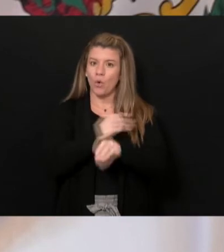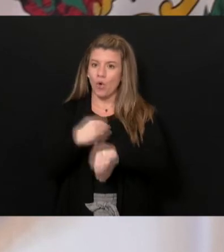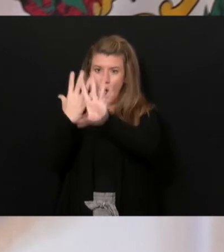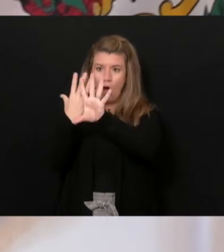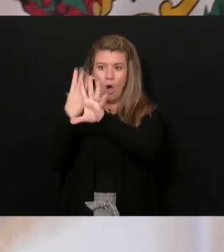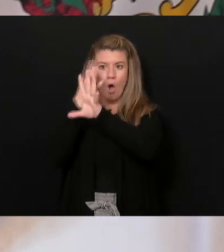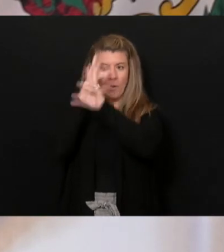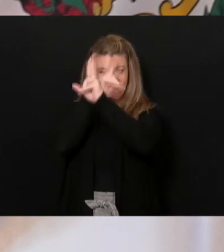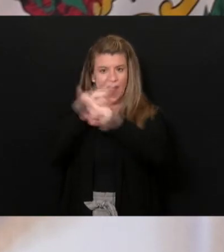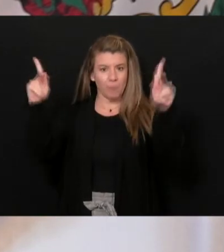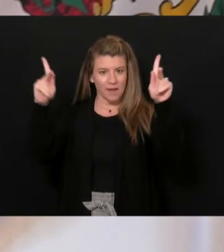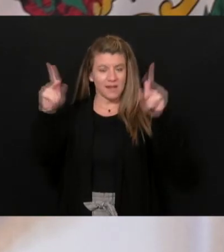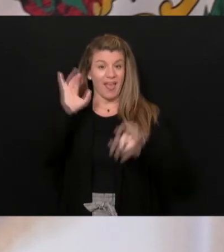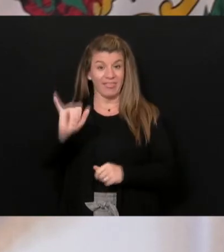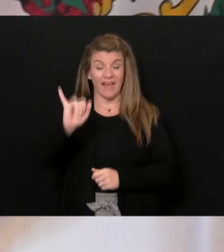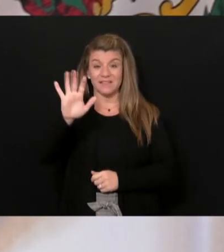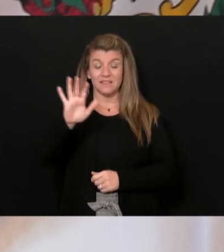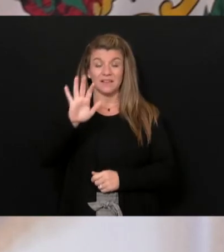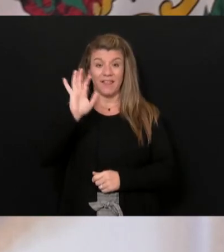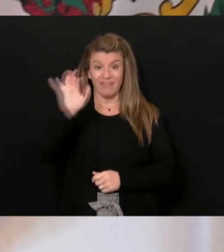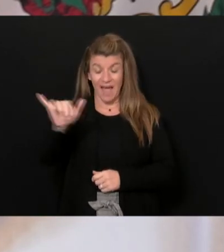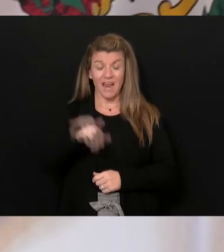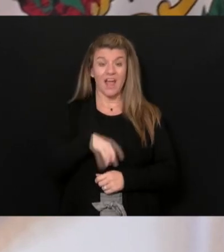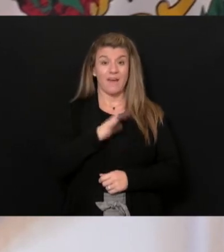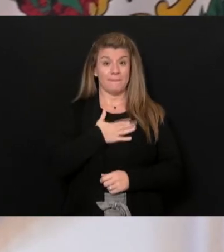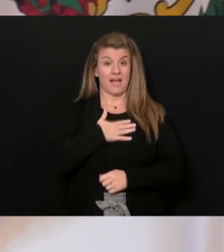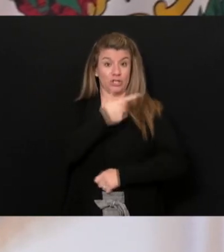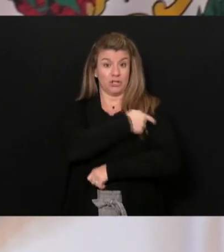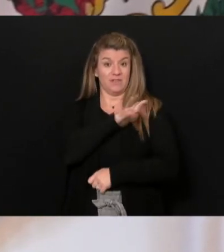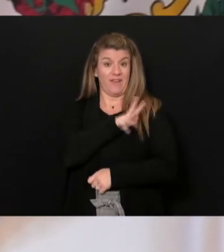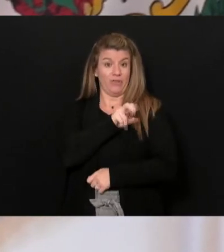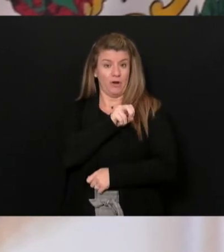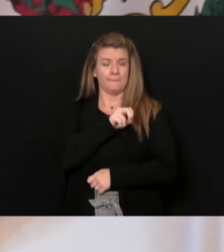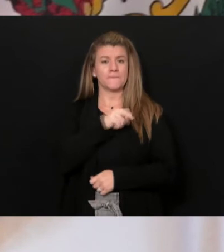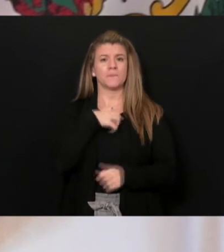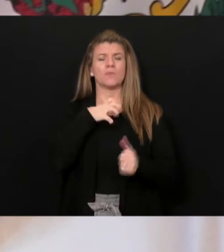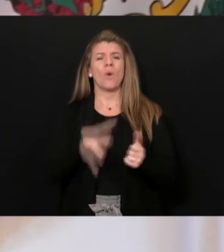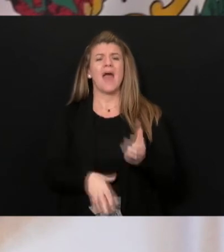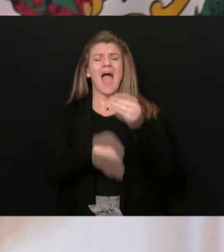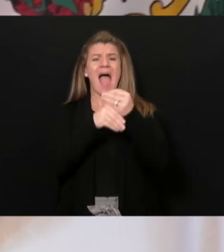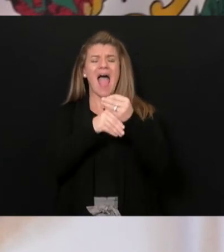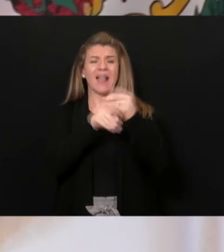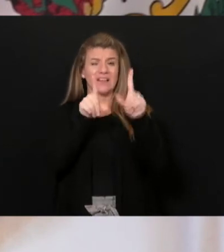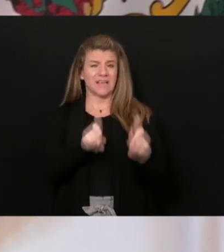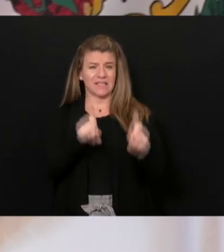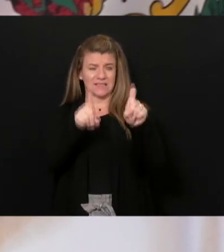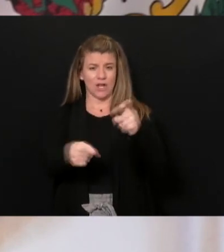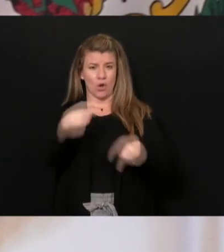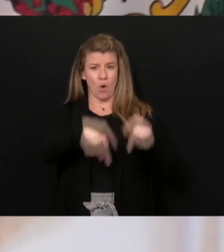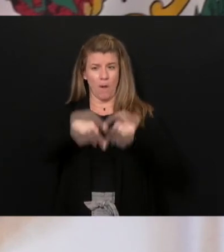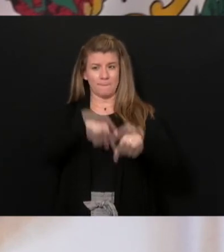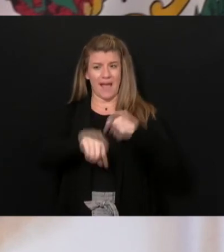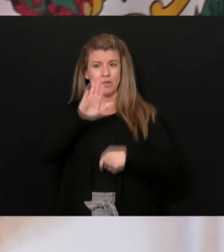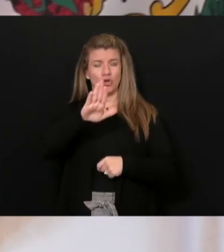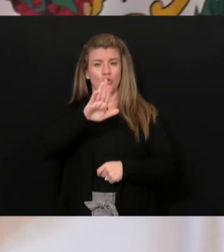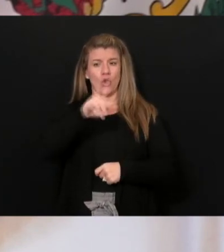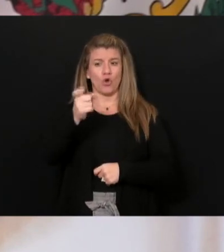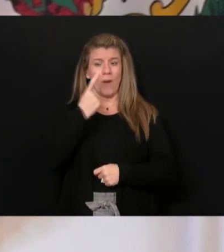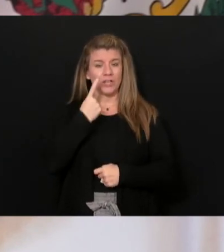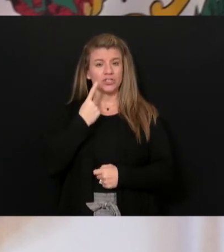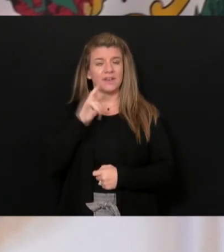So that's at 5:30. One thing I want to add as far as the testing, going back to the question prior that Stephen